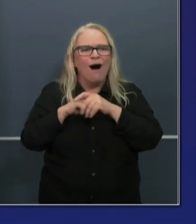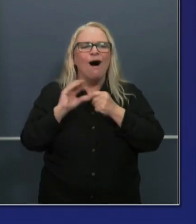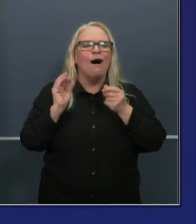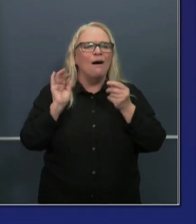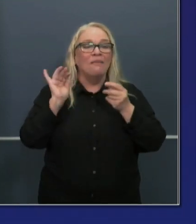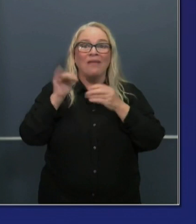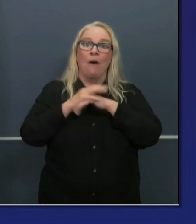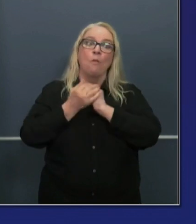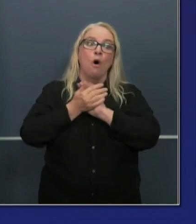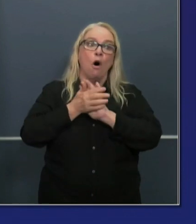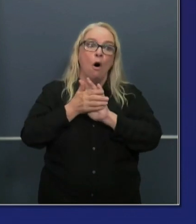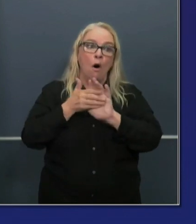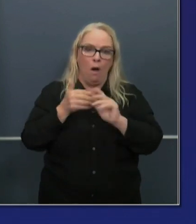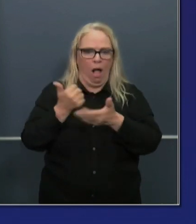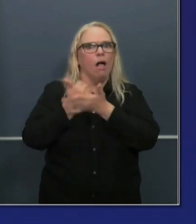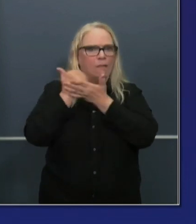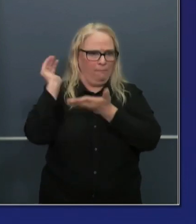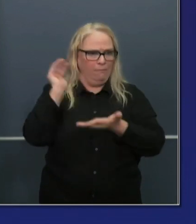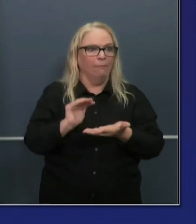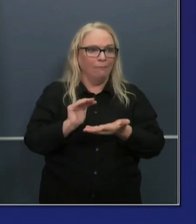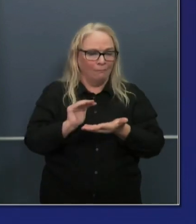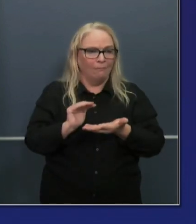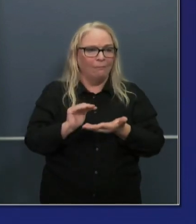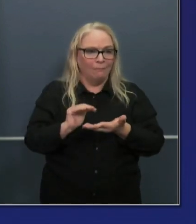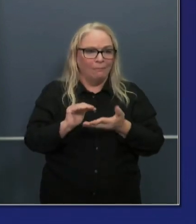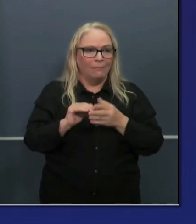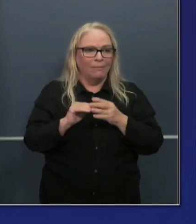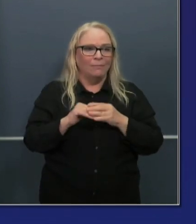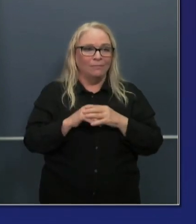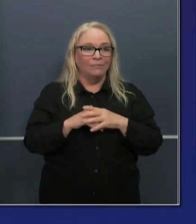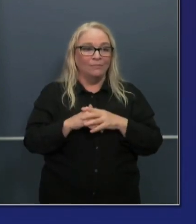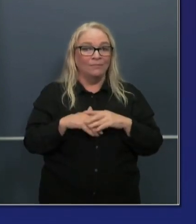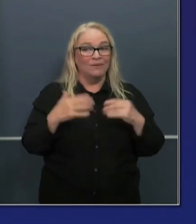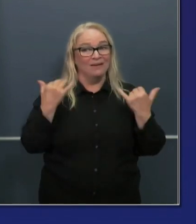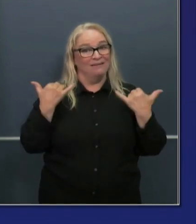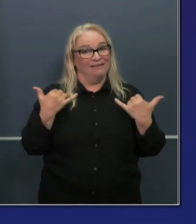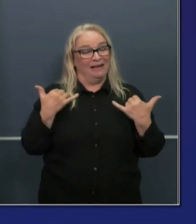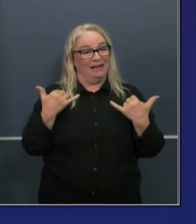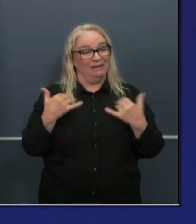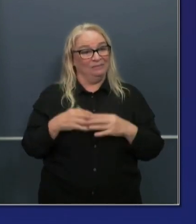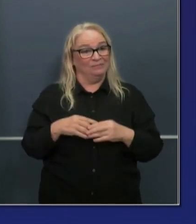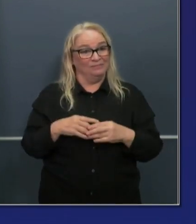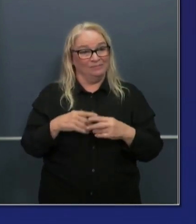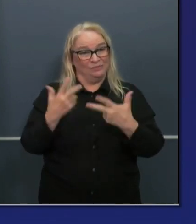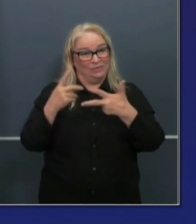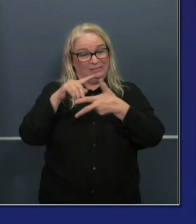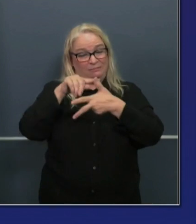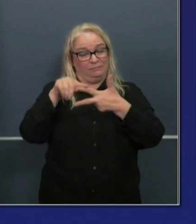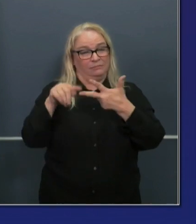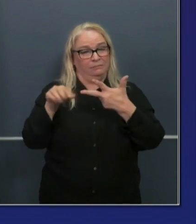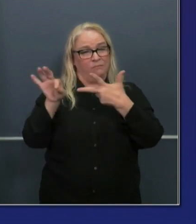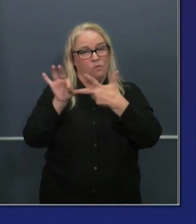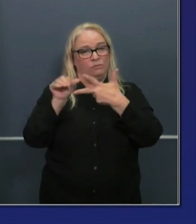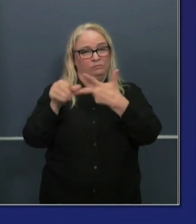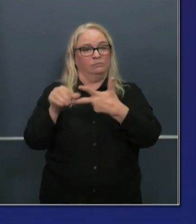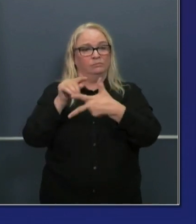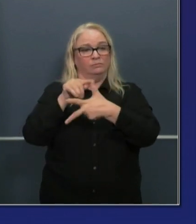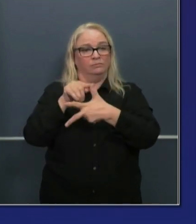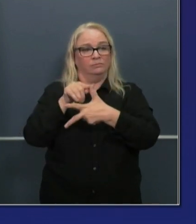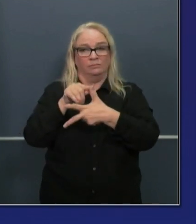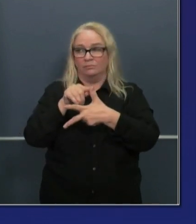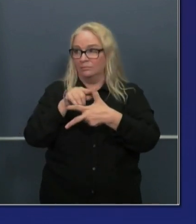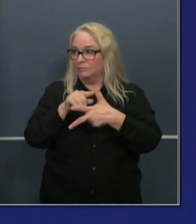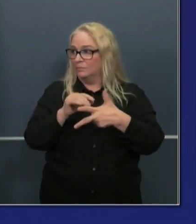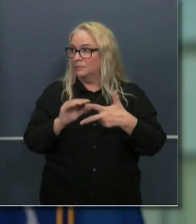of this virus. And that's why we always end these presentations with those three fundamental reminders. And